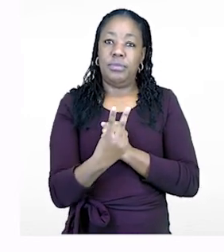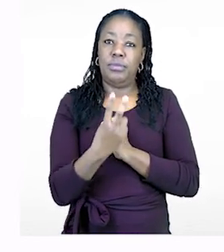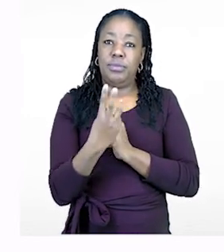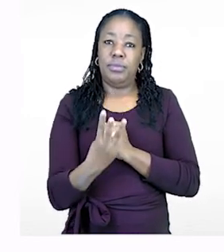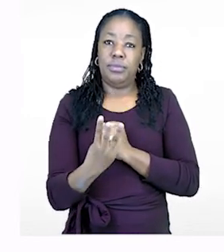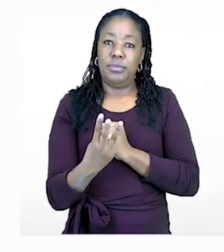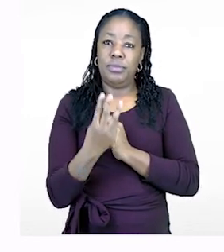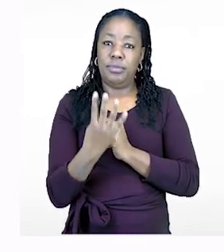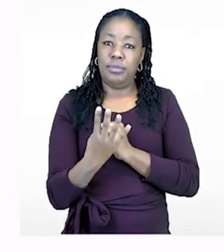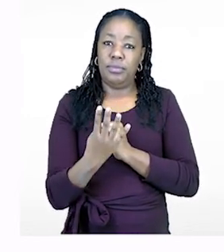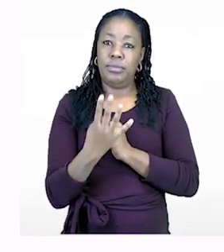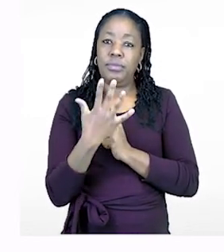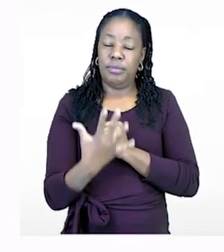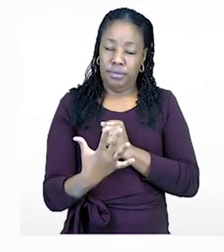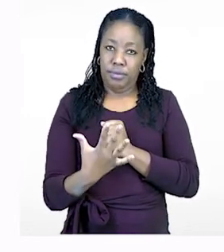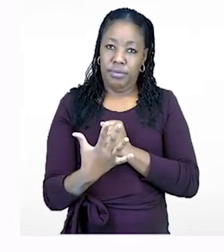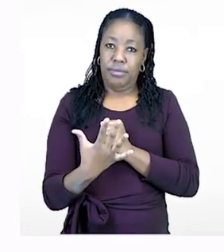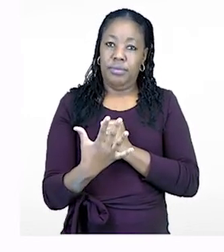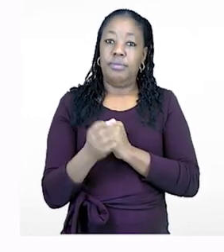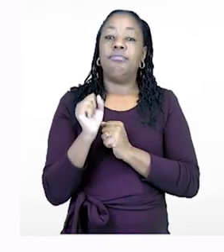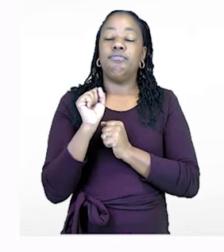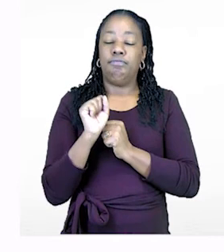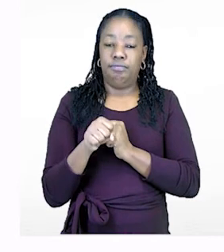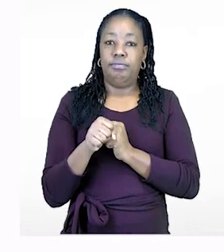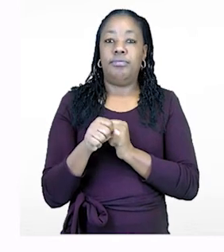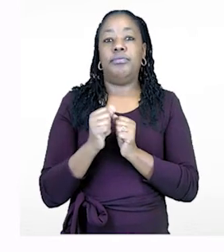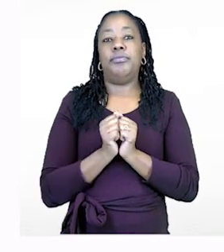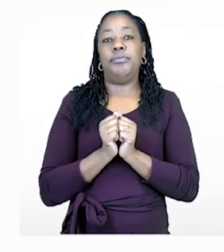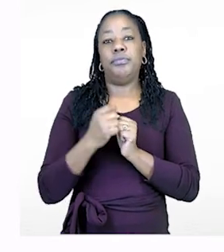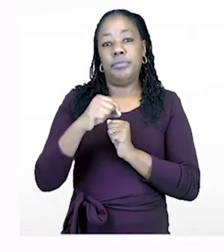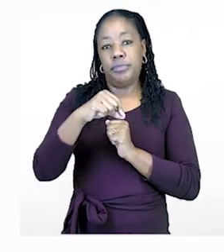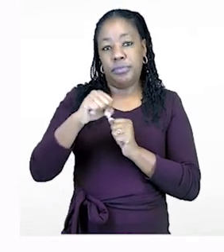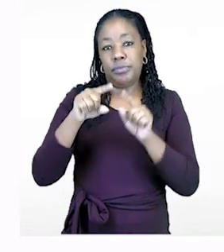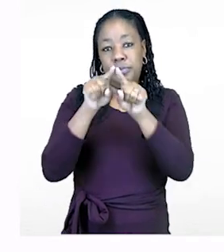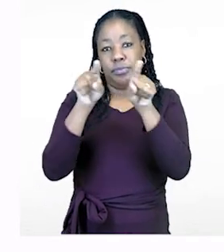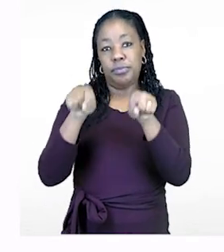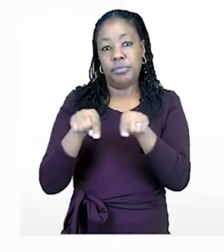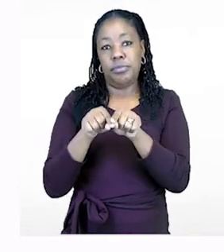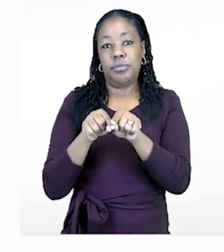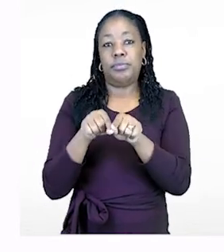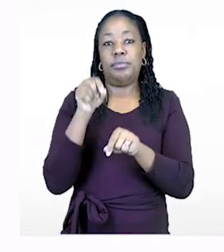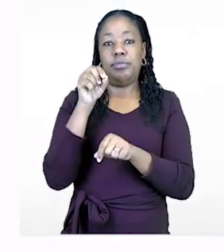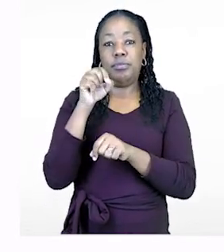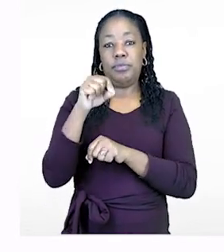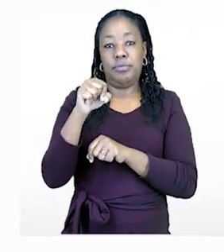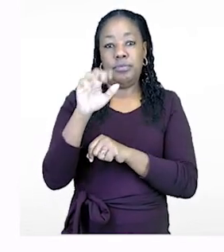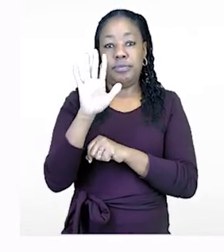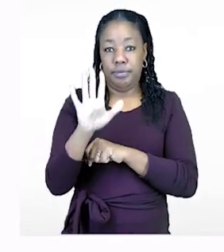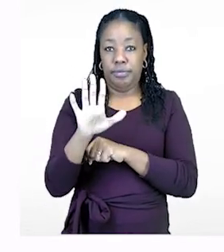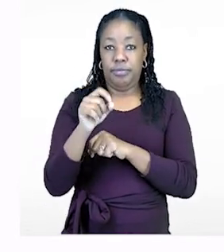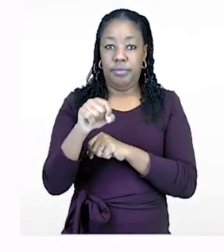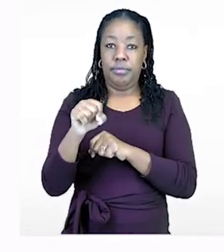3, 4, 5. So we are going to write the number 5 for the pens. And